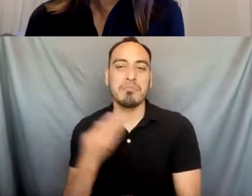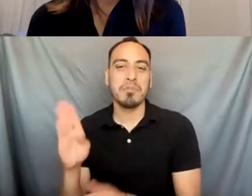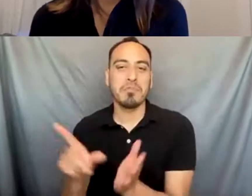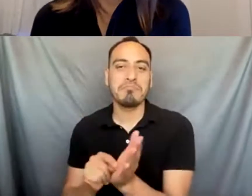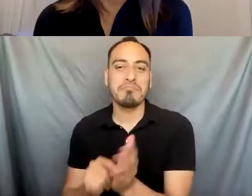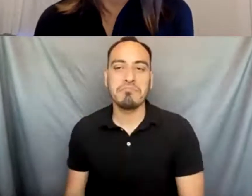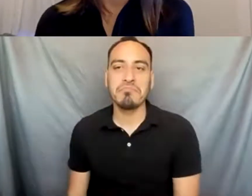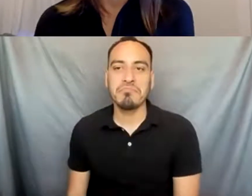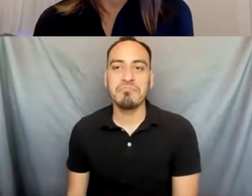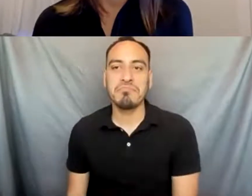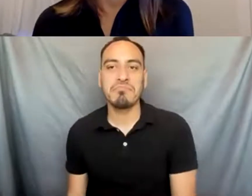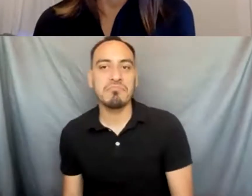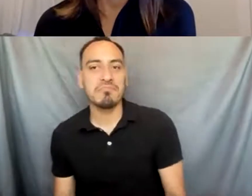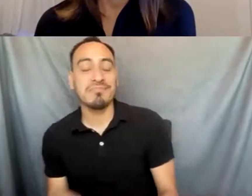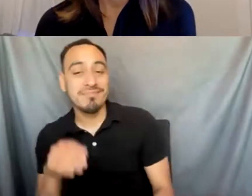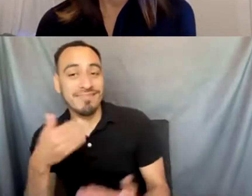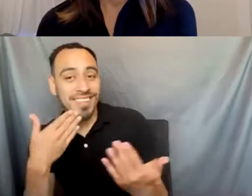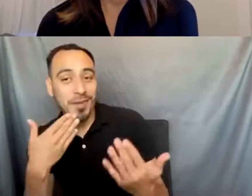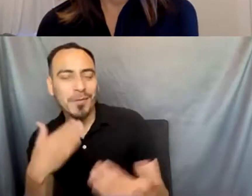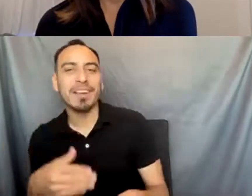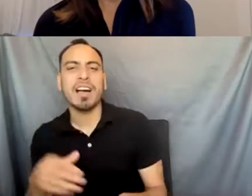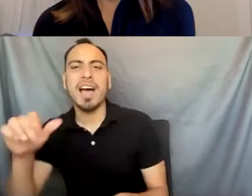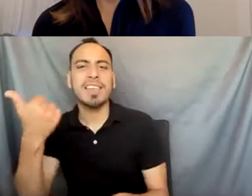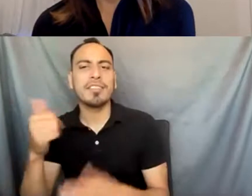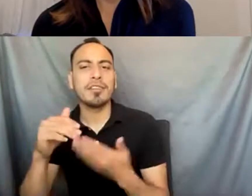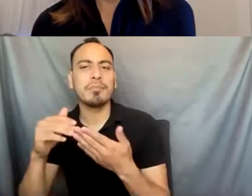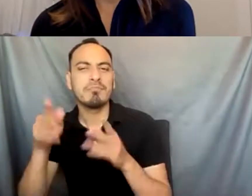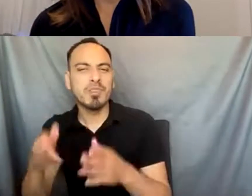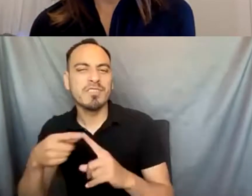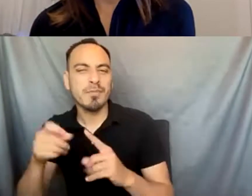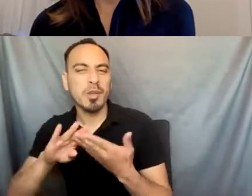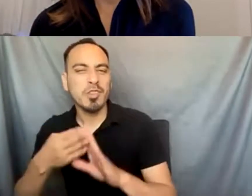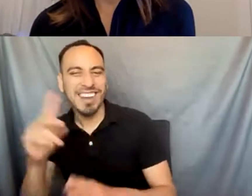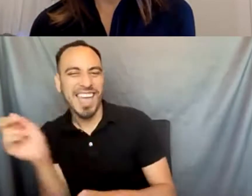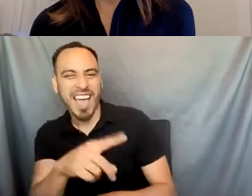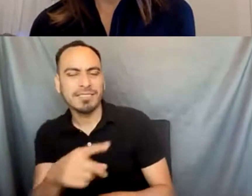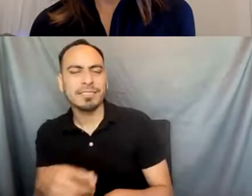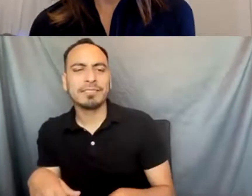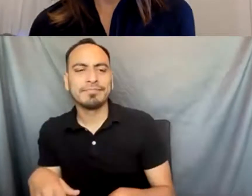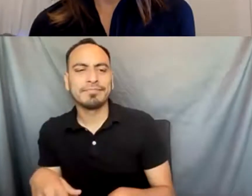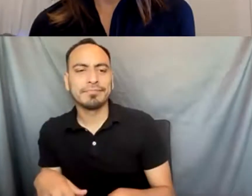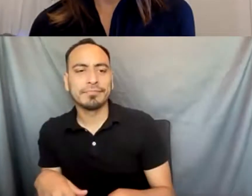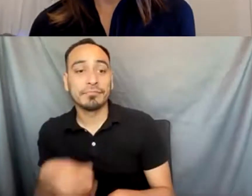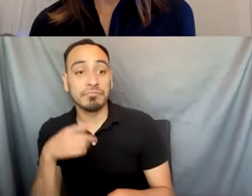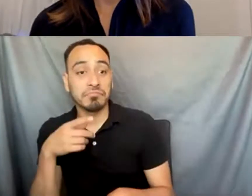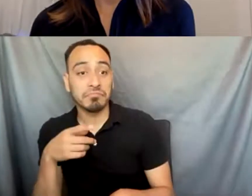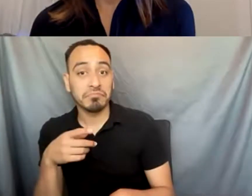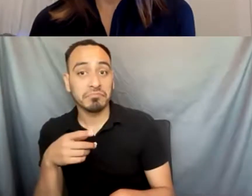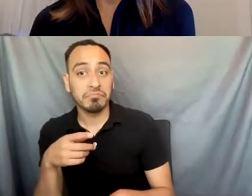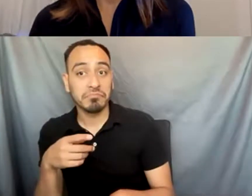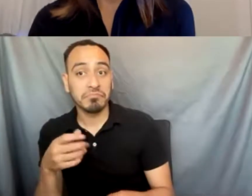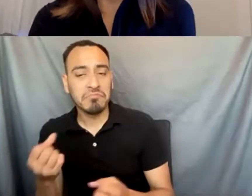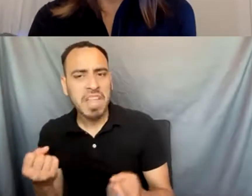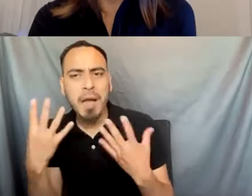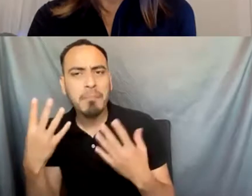Thank you. Another community member asks, how much are you using the Johnson vaccine compared to the